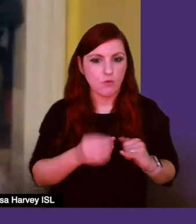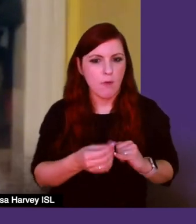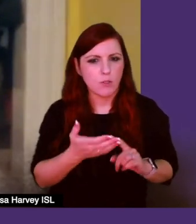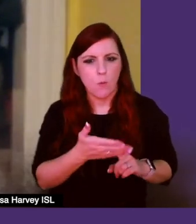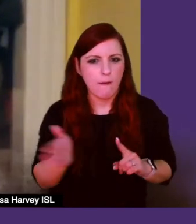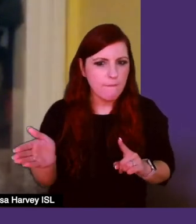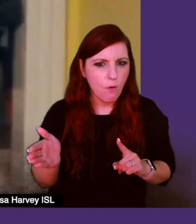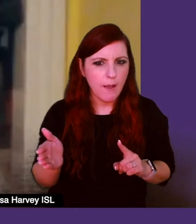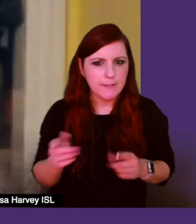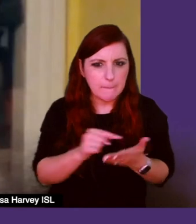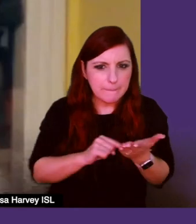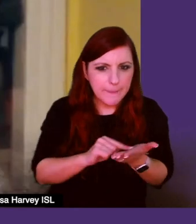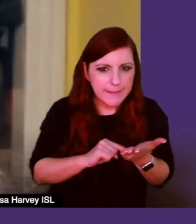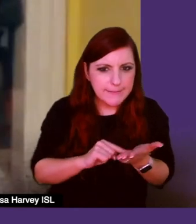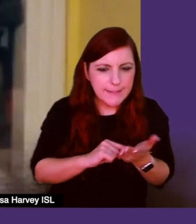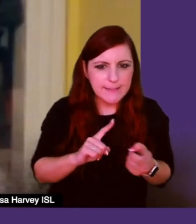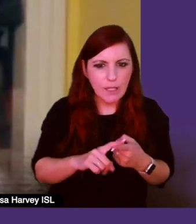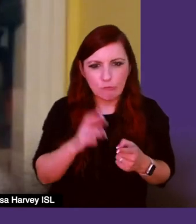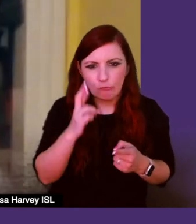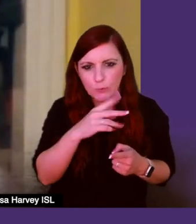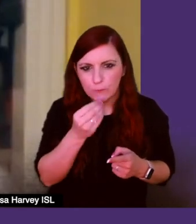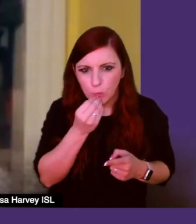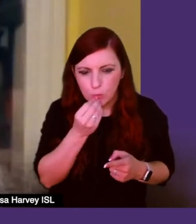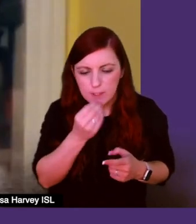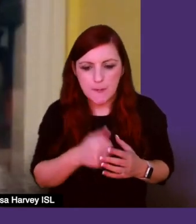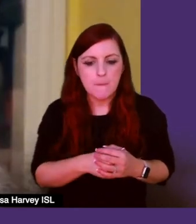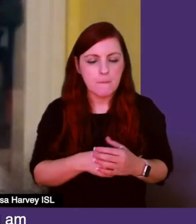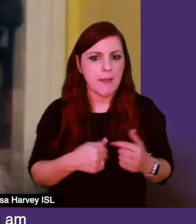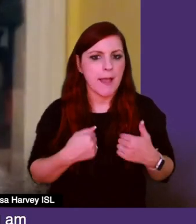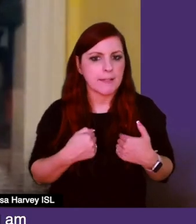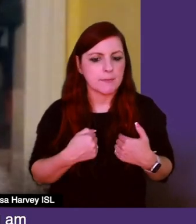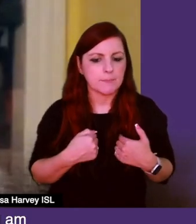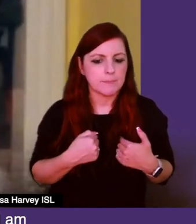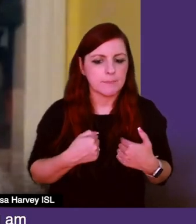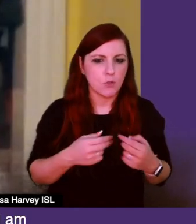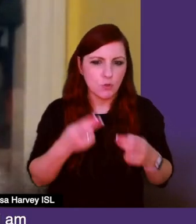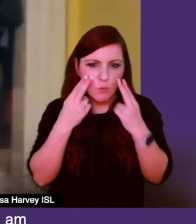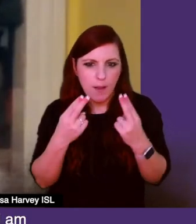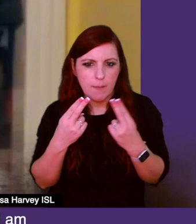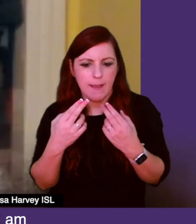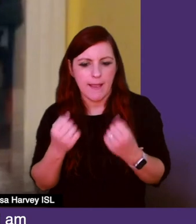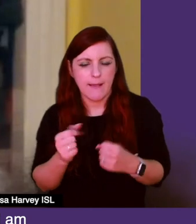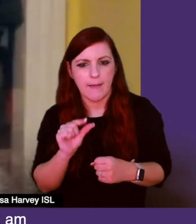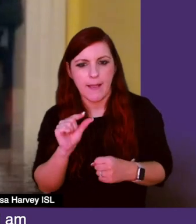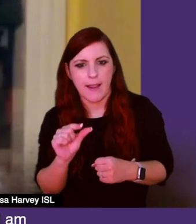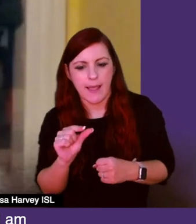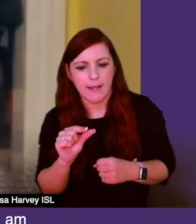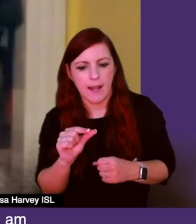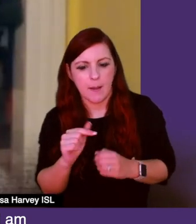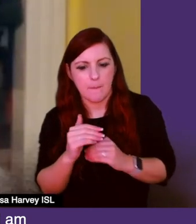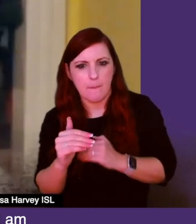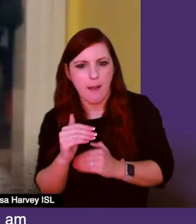to avoid biscuits and junk food. I usually have a little box